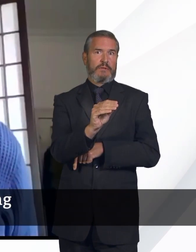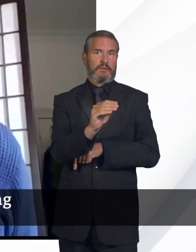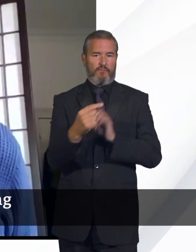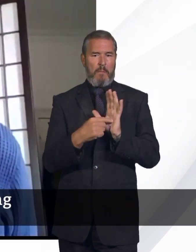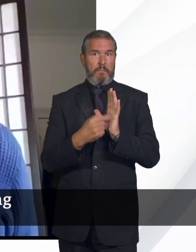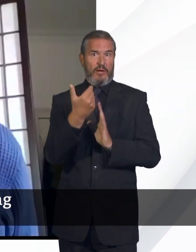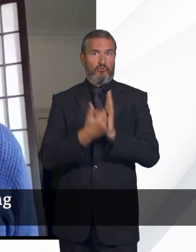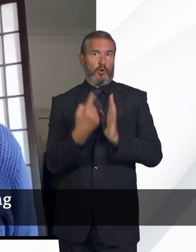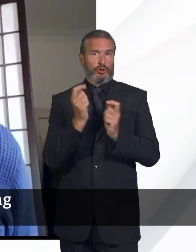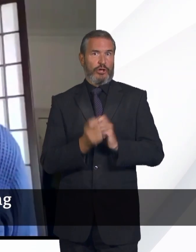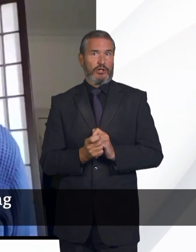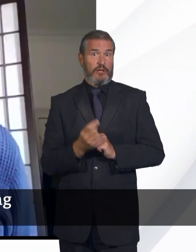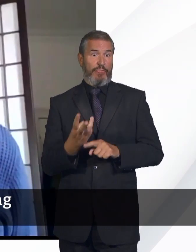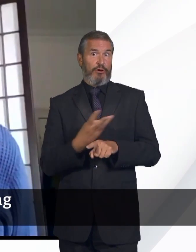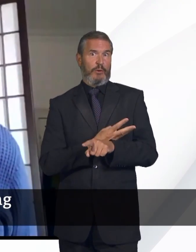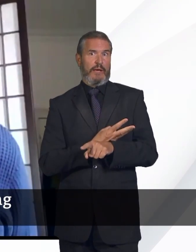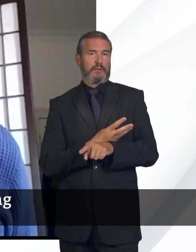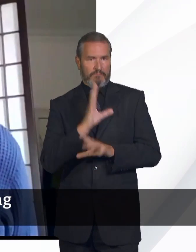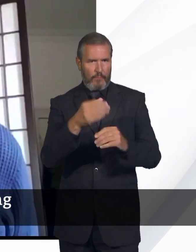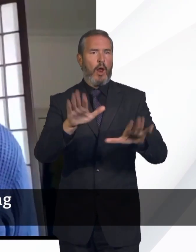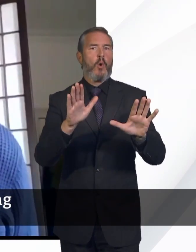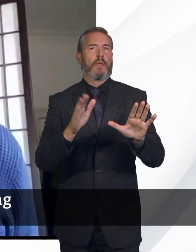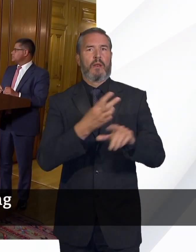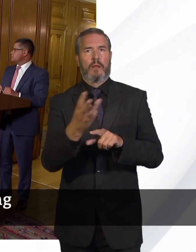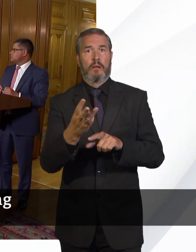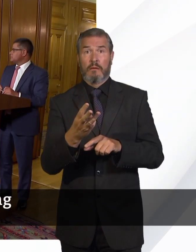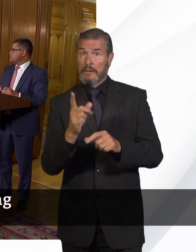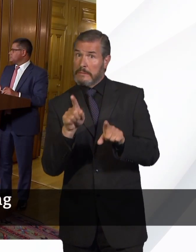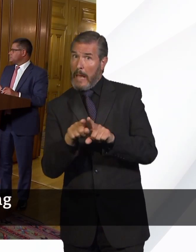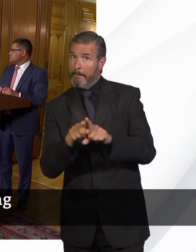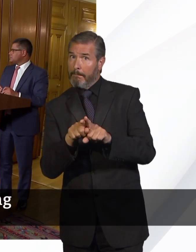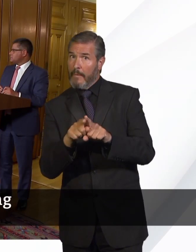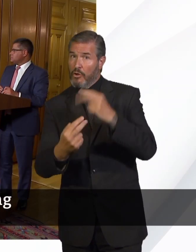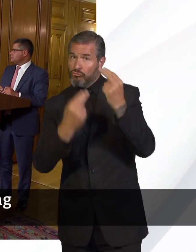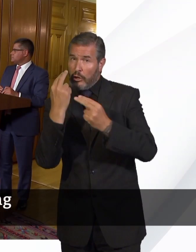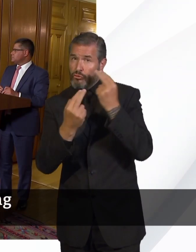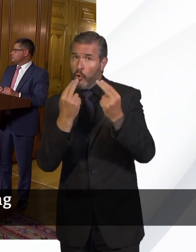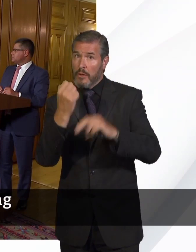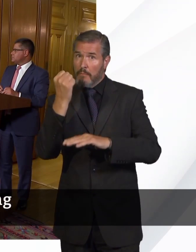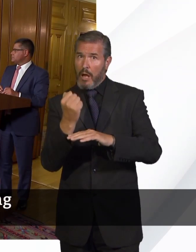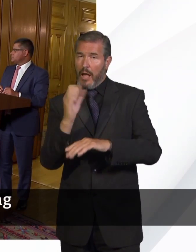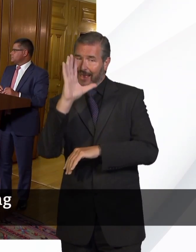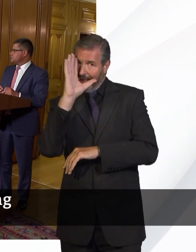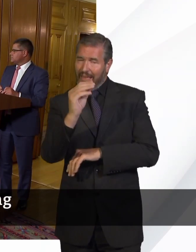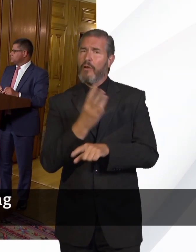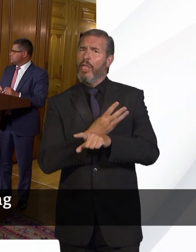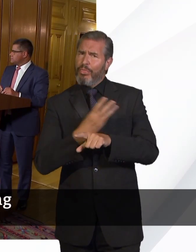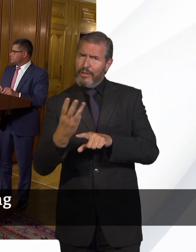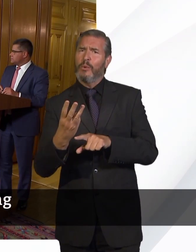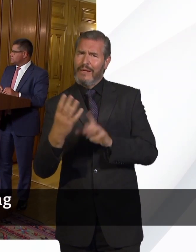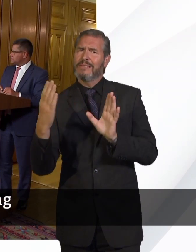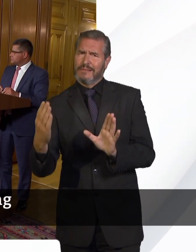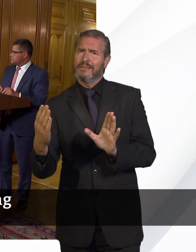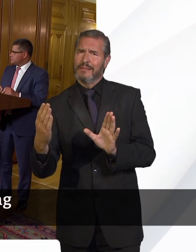guidelines. Can you commit to giving restaurants and other hospitality sectors at least 3 weeks' notice, which I think pushes up